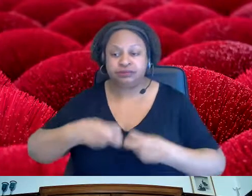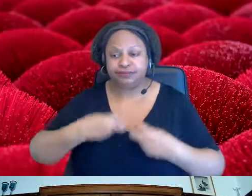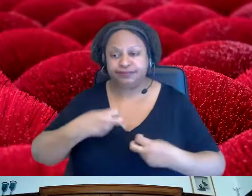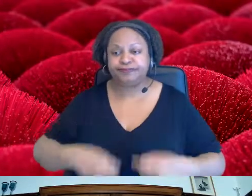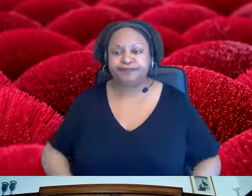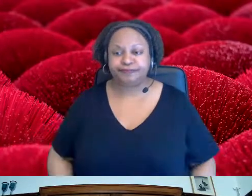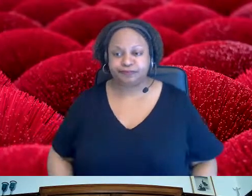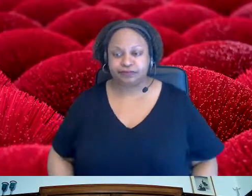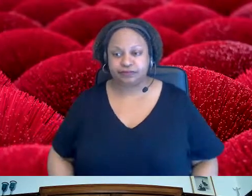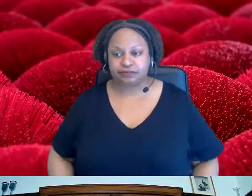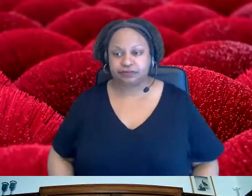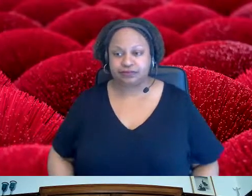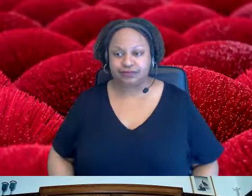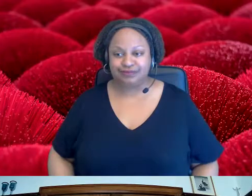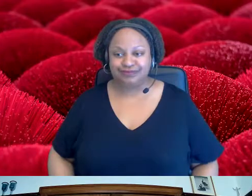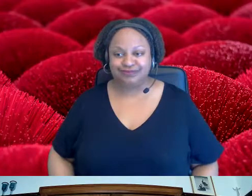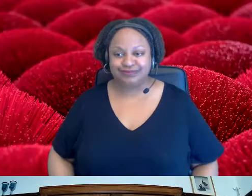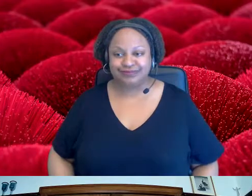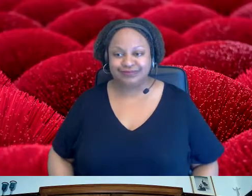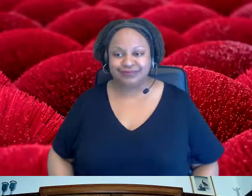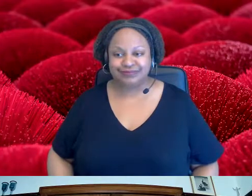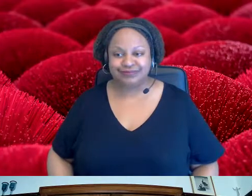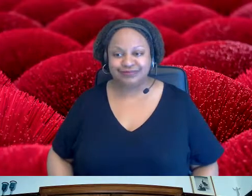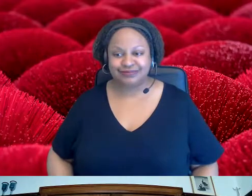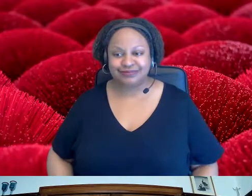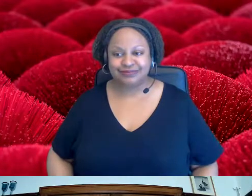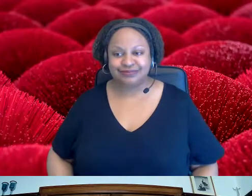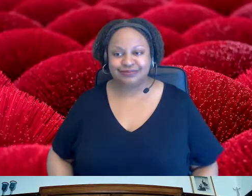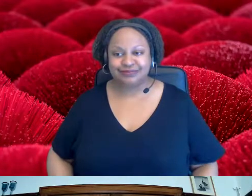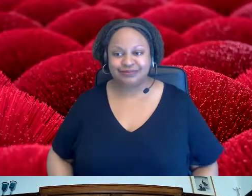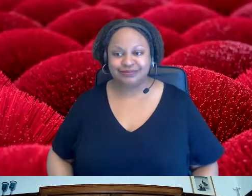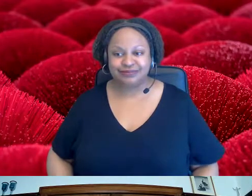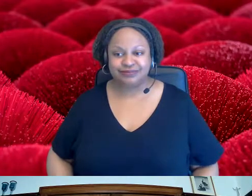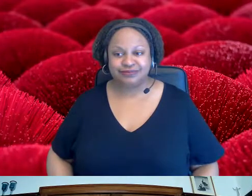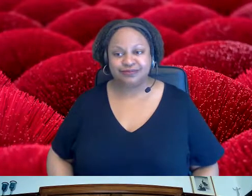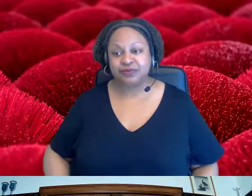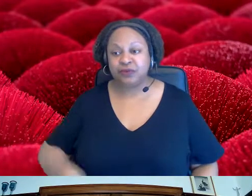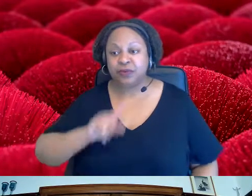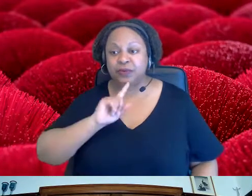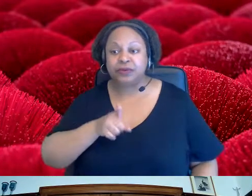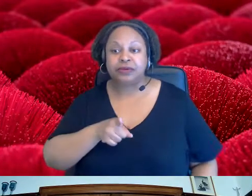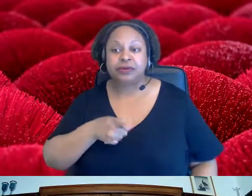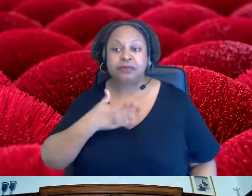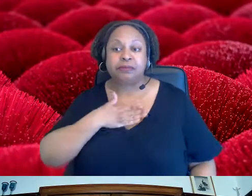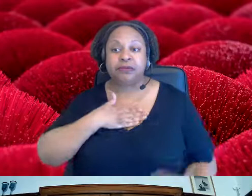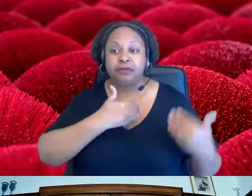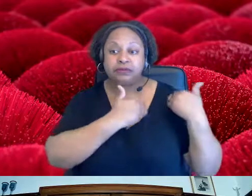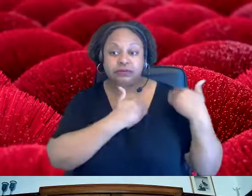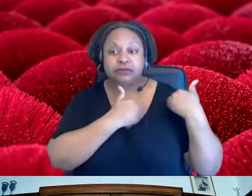and it's, and in a lot of the cases, it's my responsibility to sort of point that out to